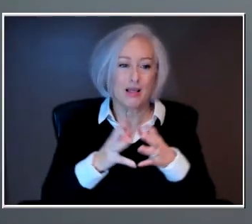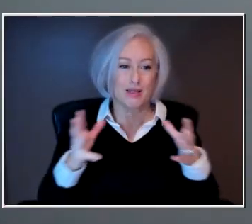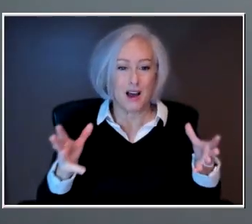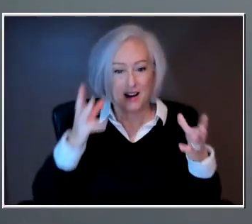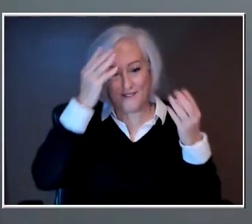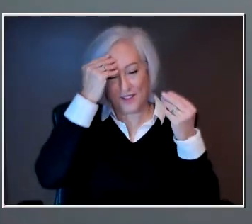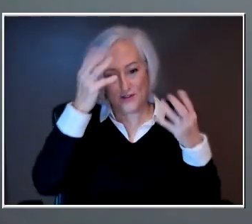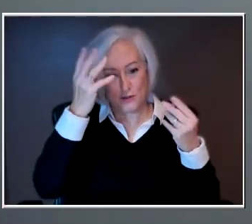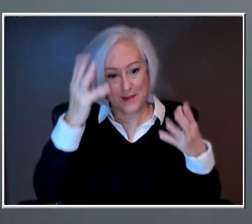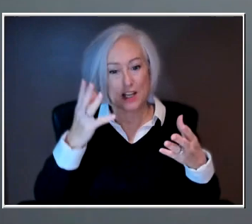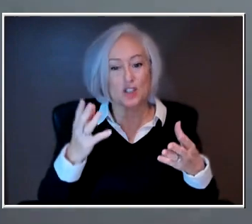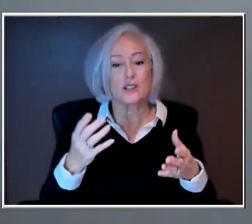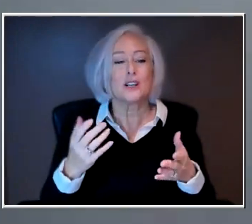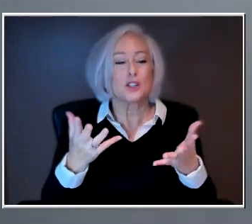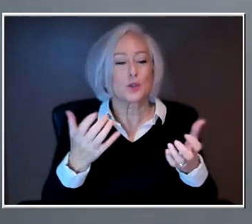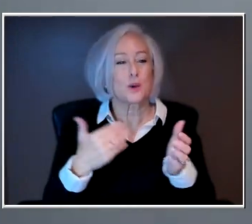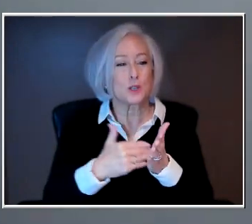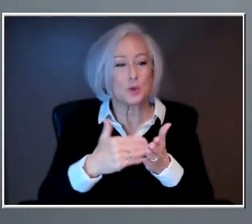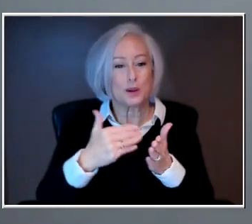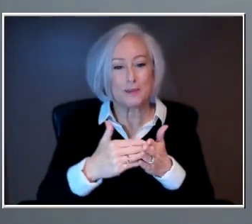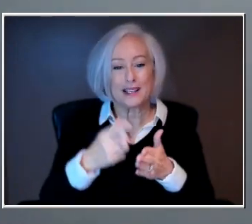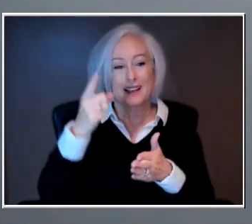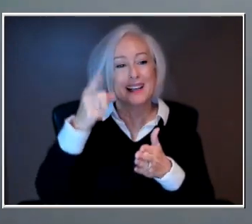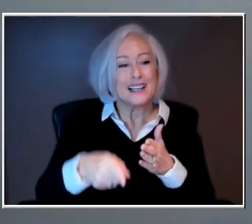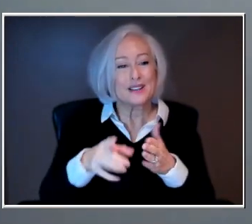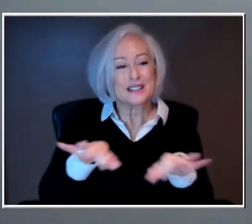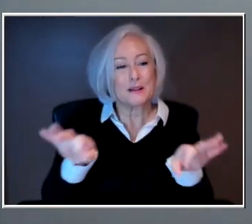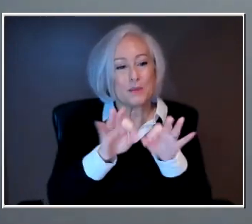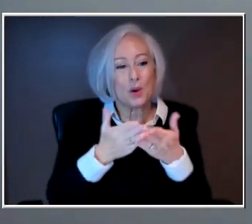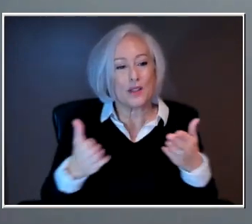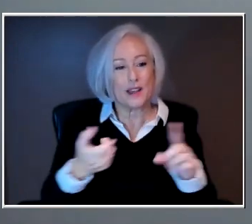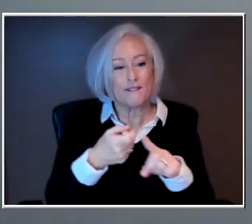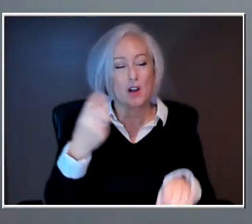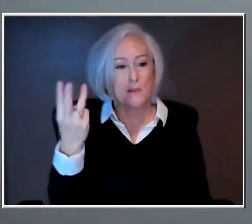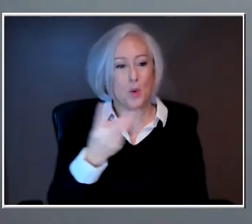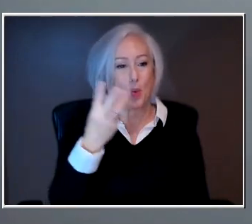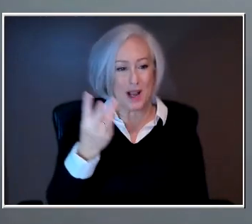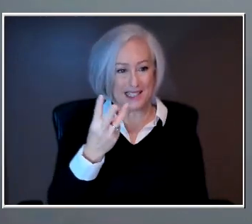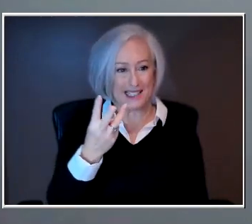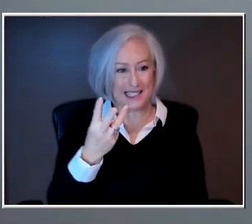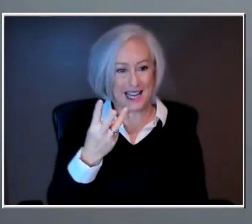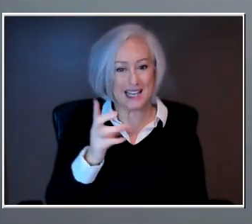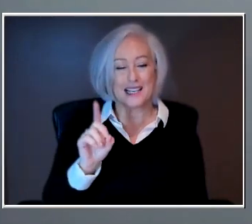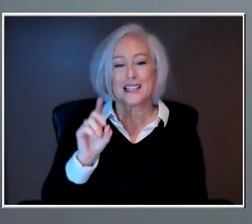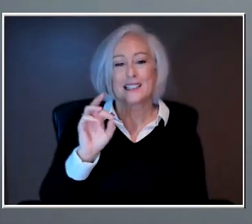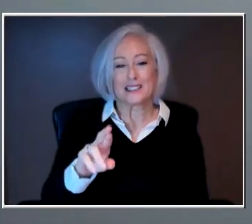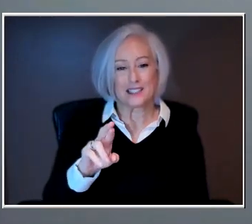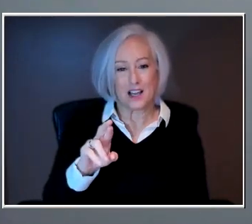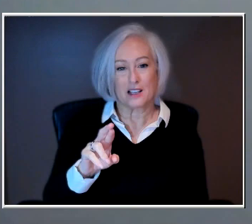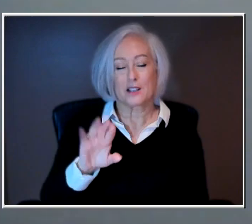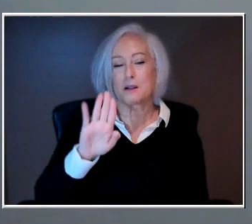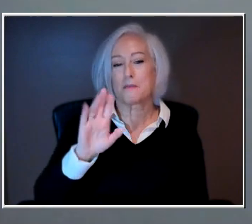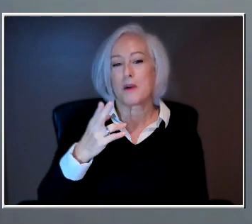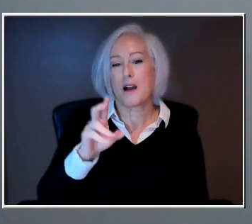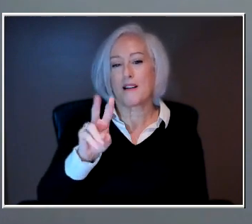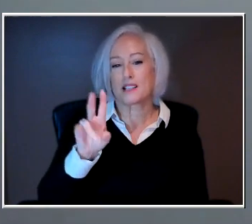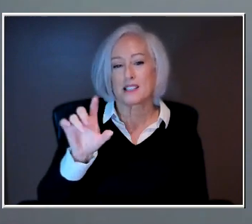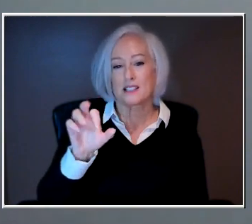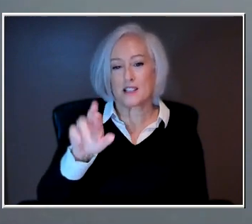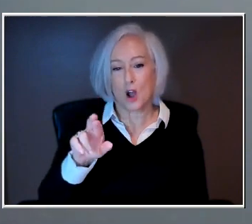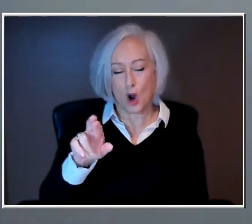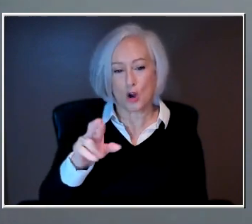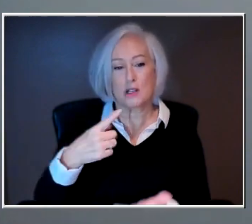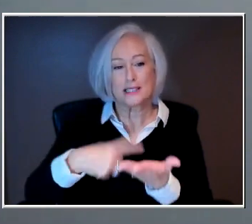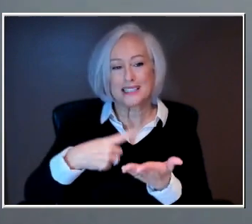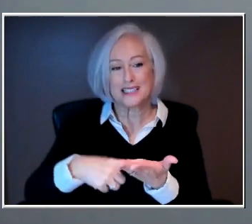repeating. So as we leave you today, here are some highlights from Wednesday's episode. We have Dr. Bhavsar addressing frostbite,